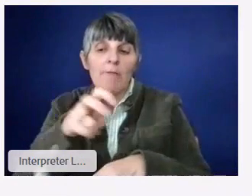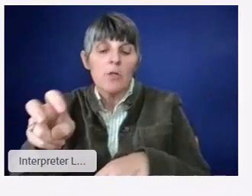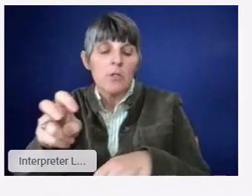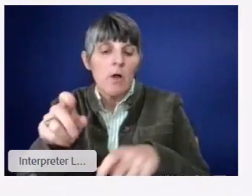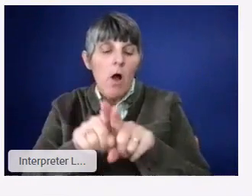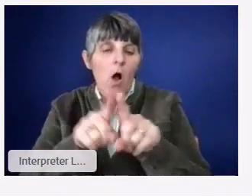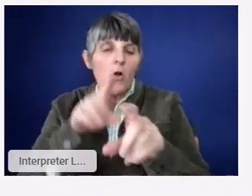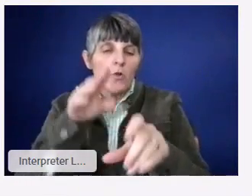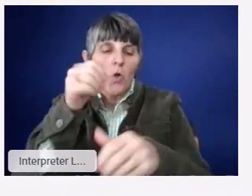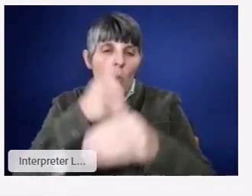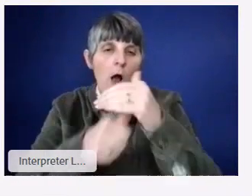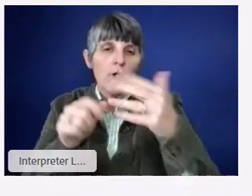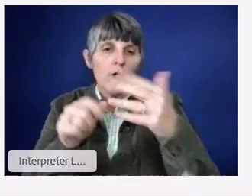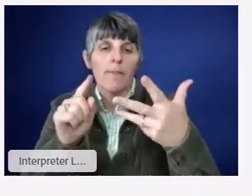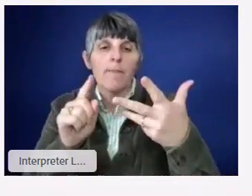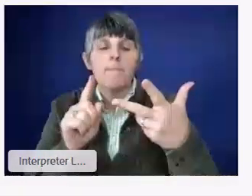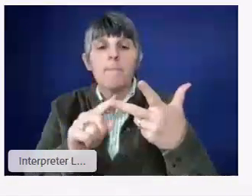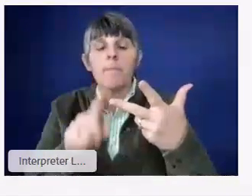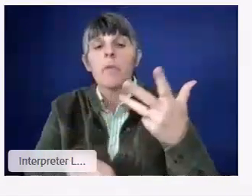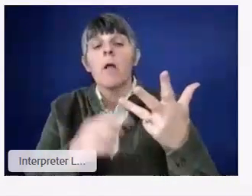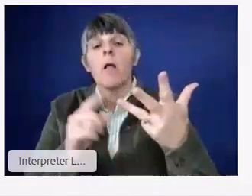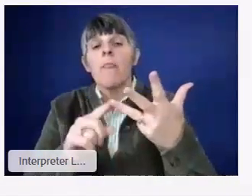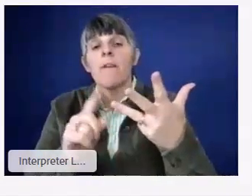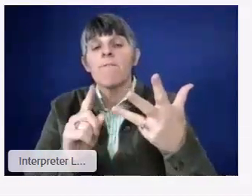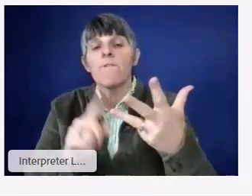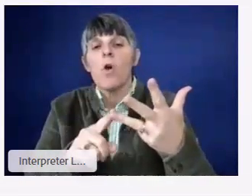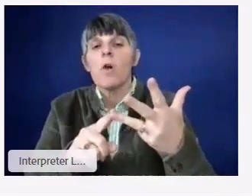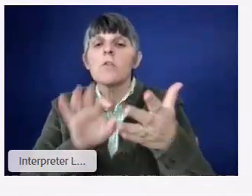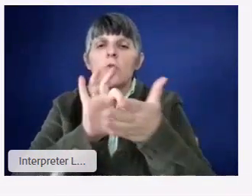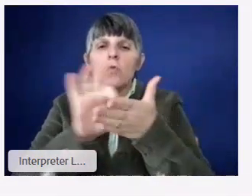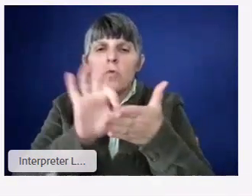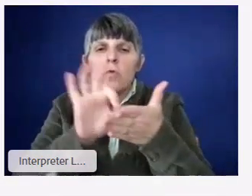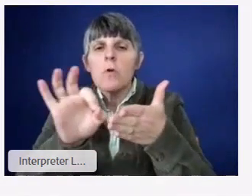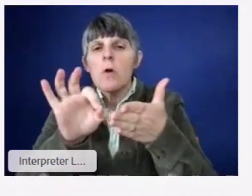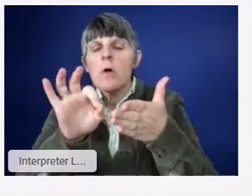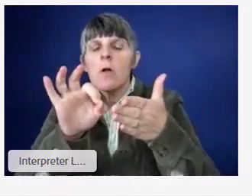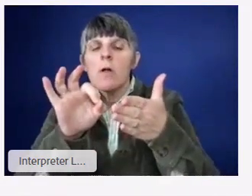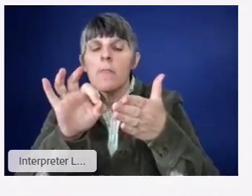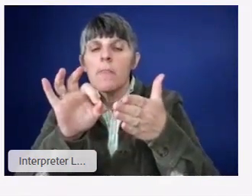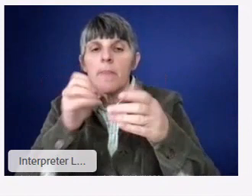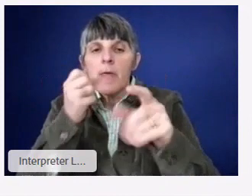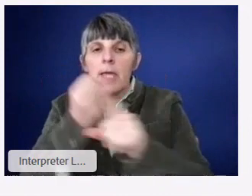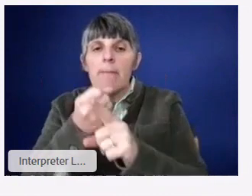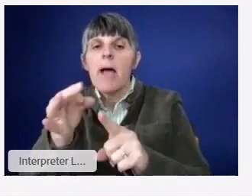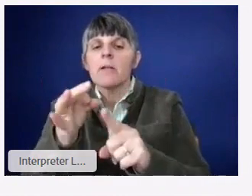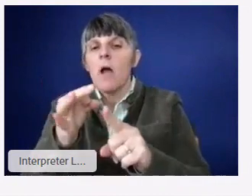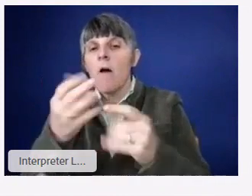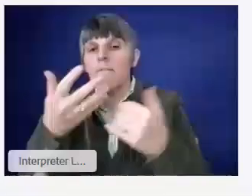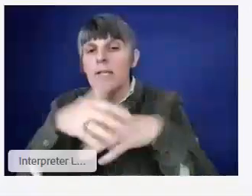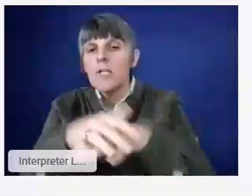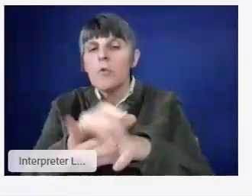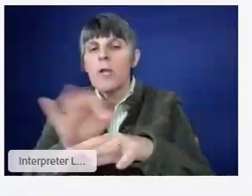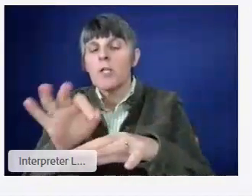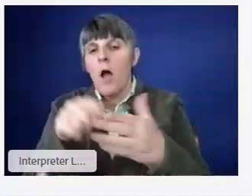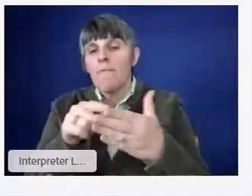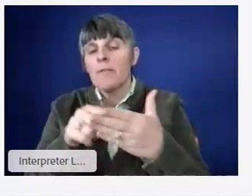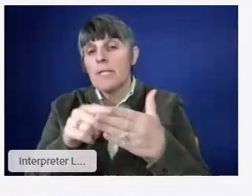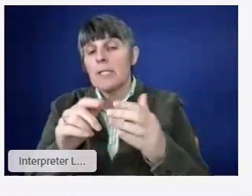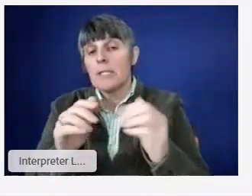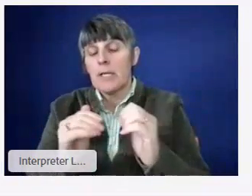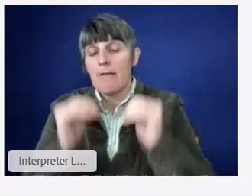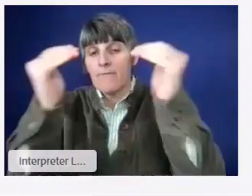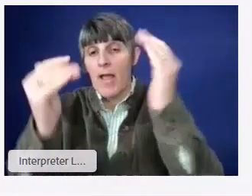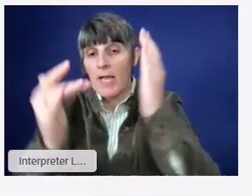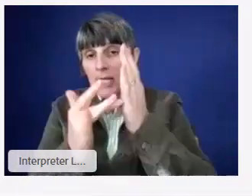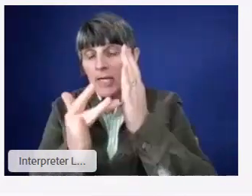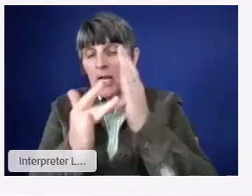this goal. The fourth goal is to quantify and evaluate the impact of the integration of these advanced technologies, strategies,